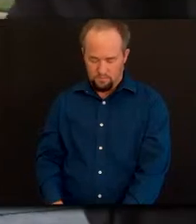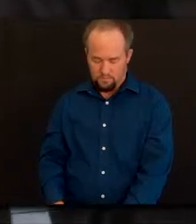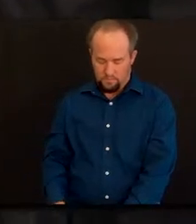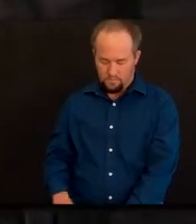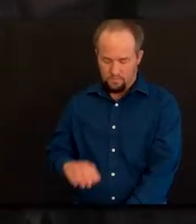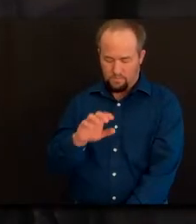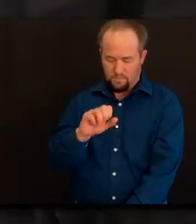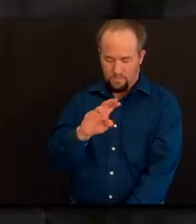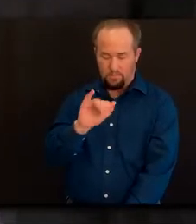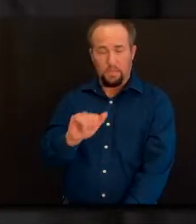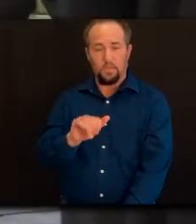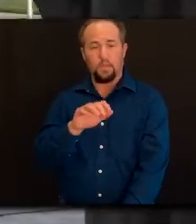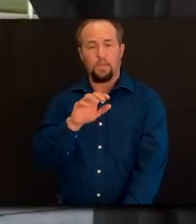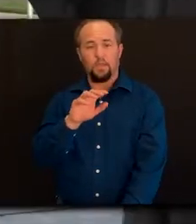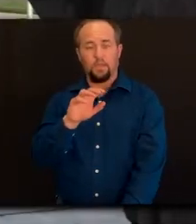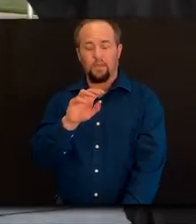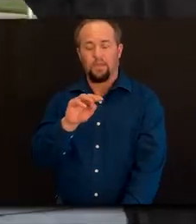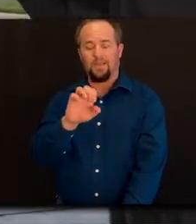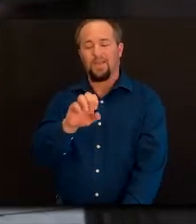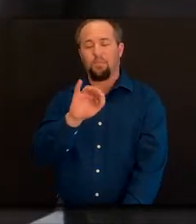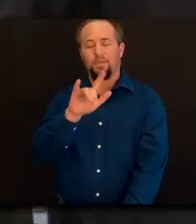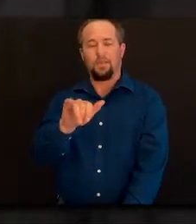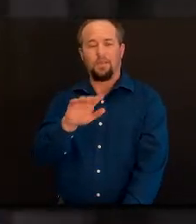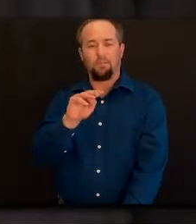Emily May Heath.